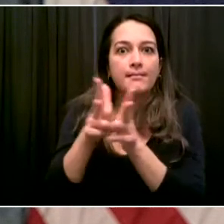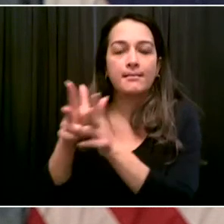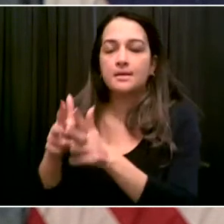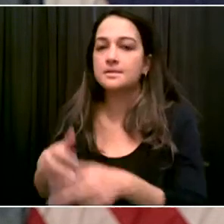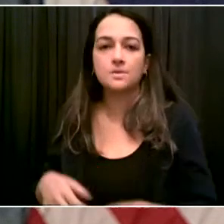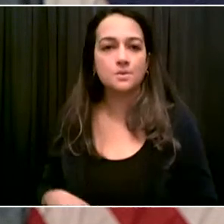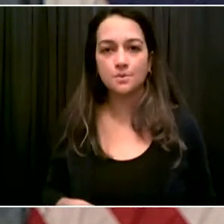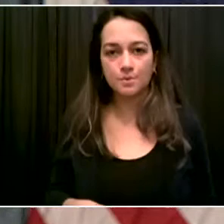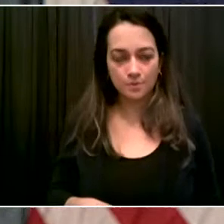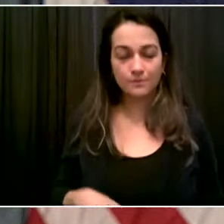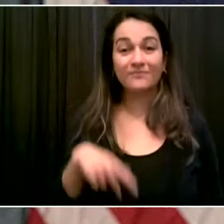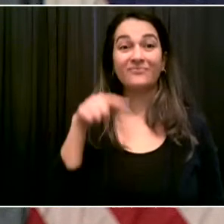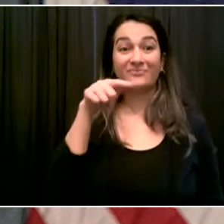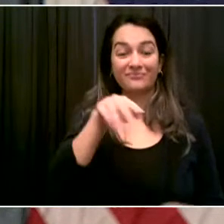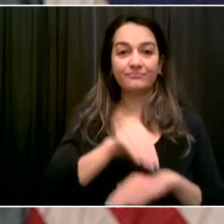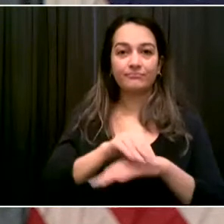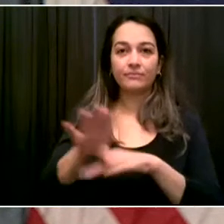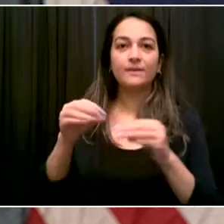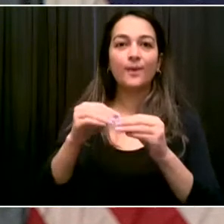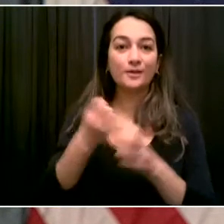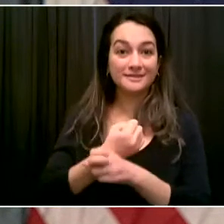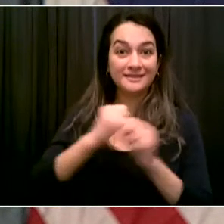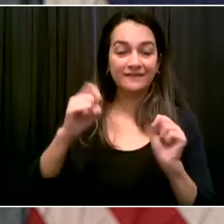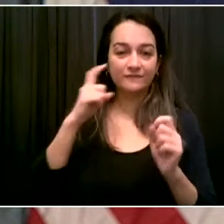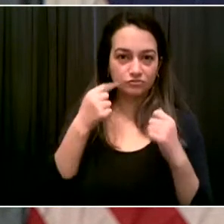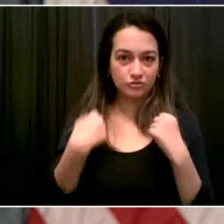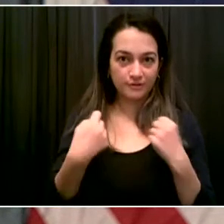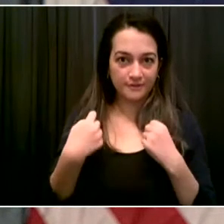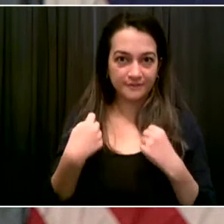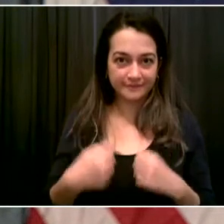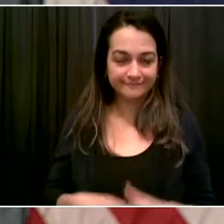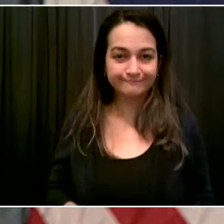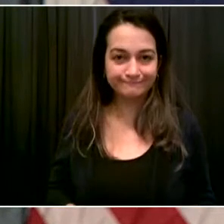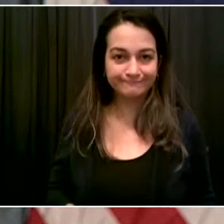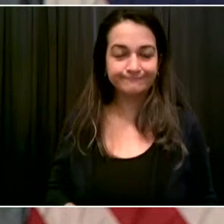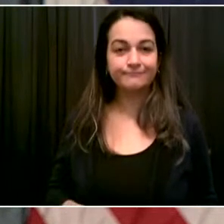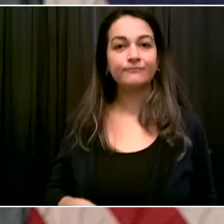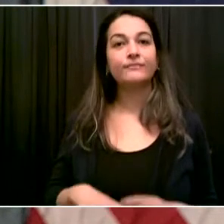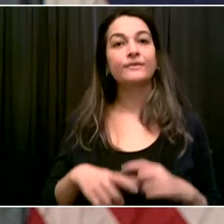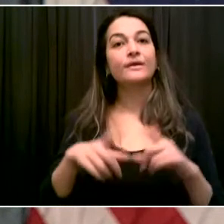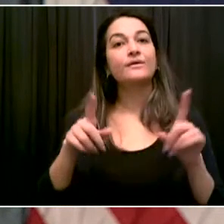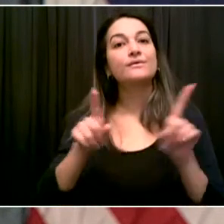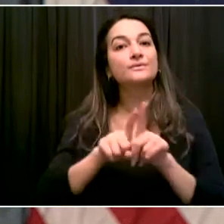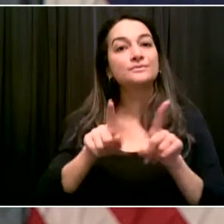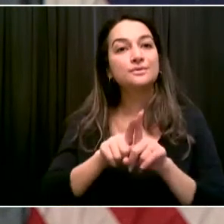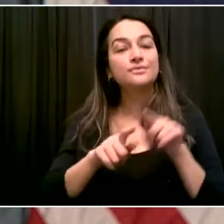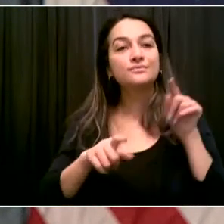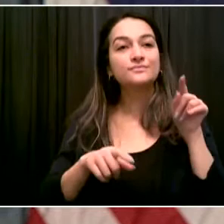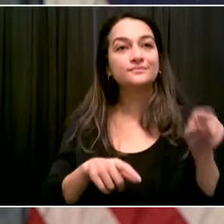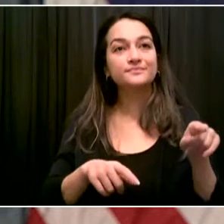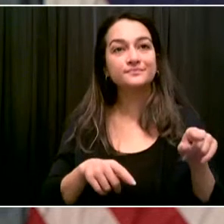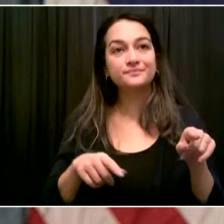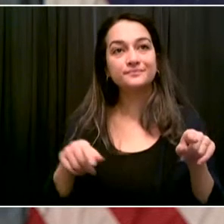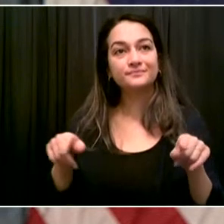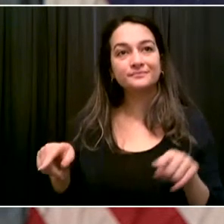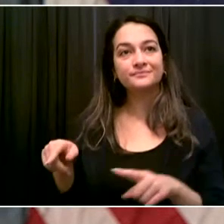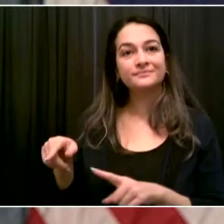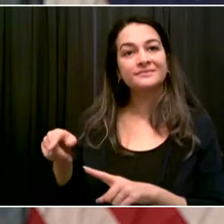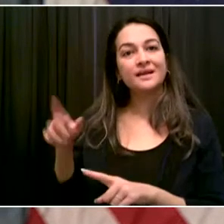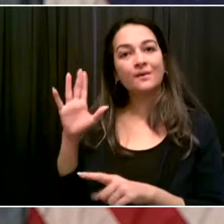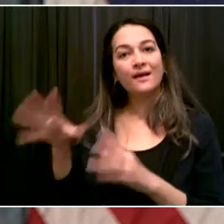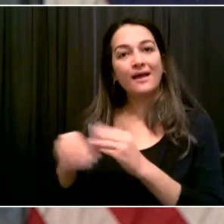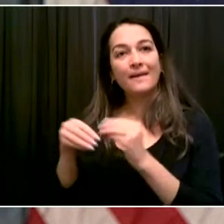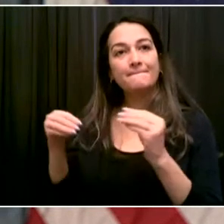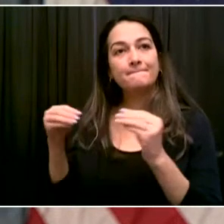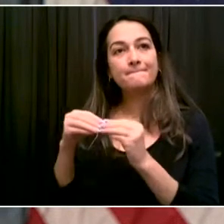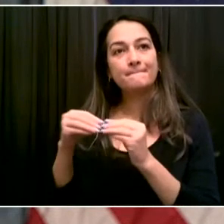ramps, and it also allows for fewer delays when there's a minor fender bender or a breakdown on the road. The